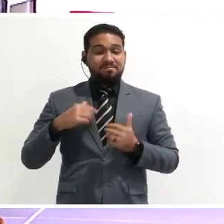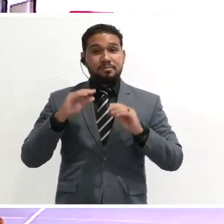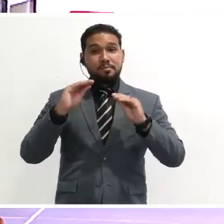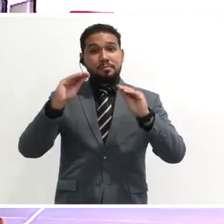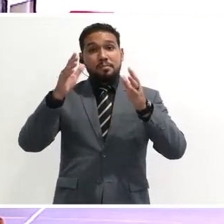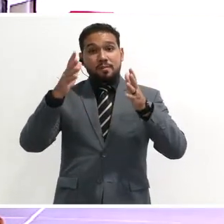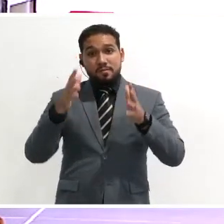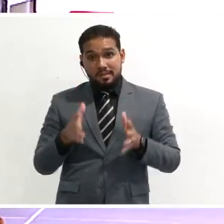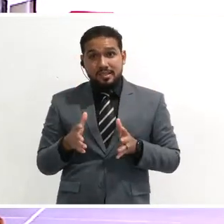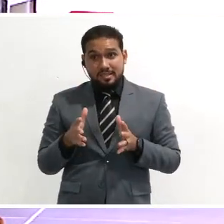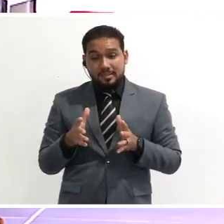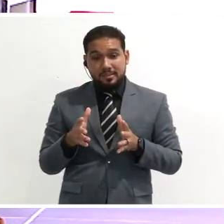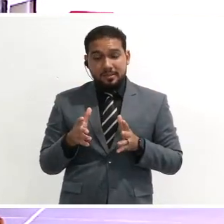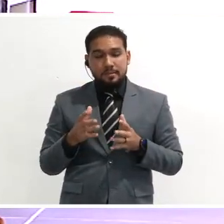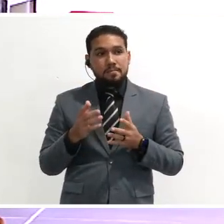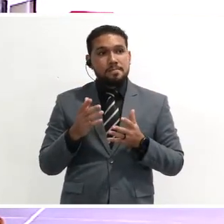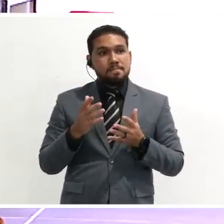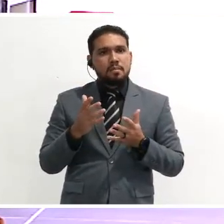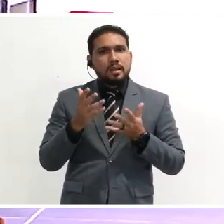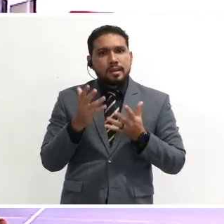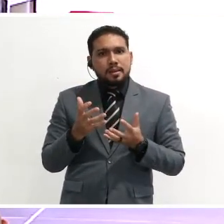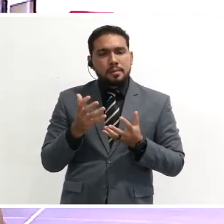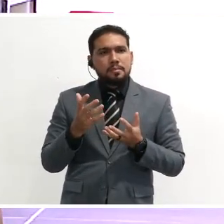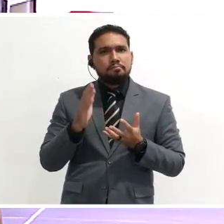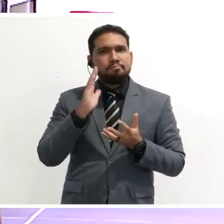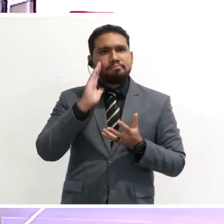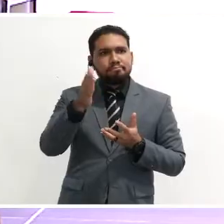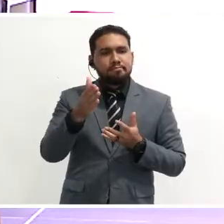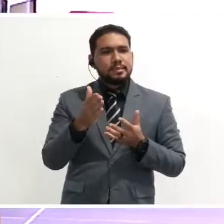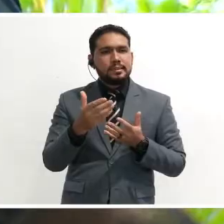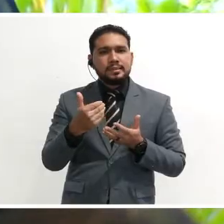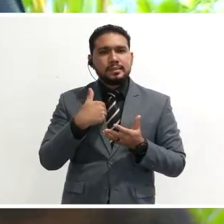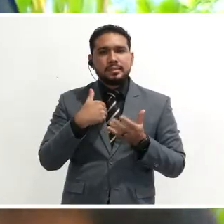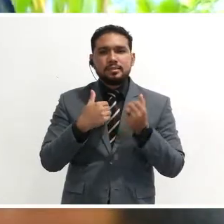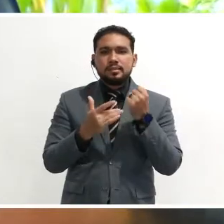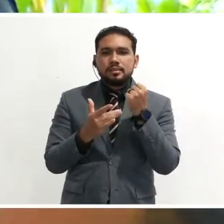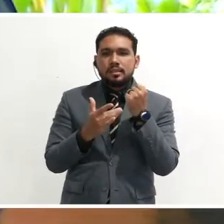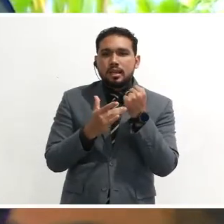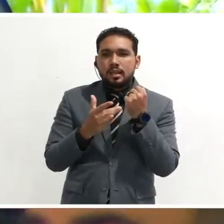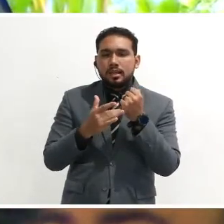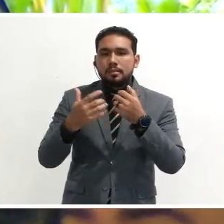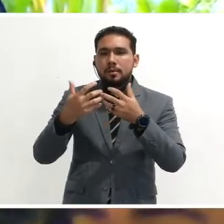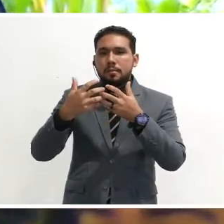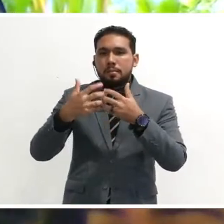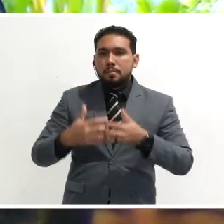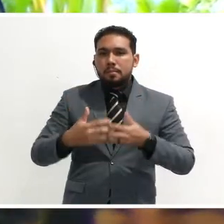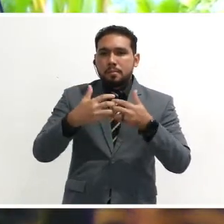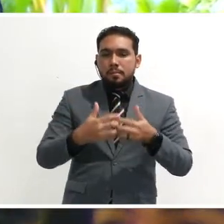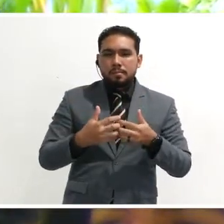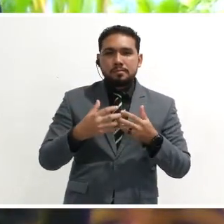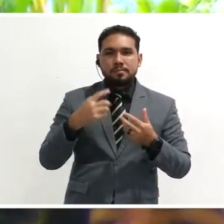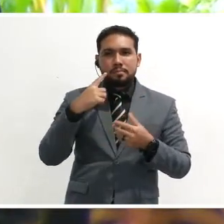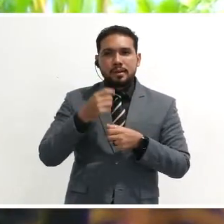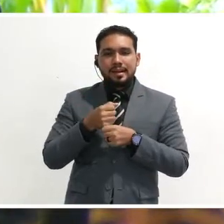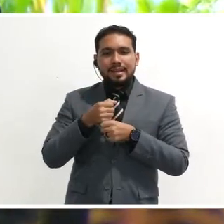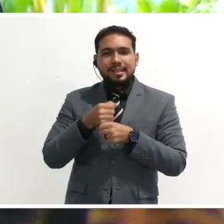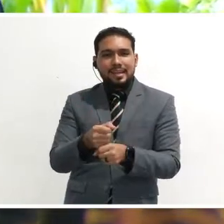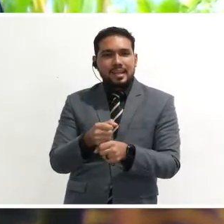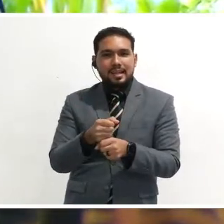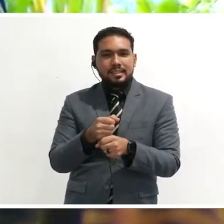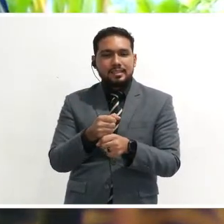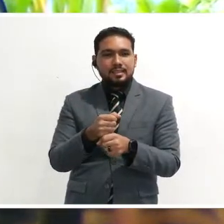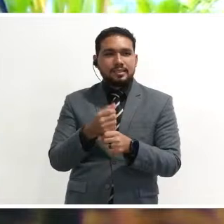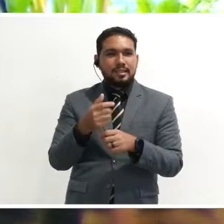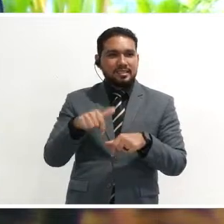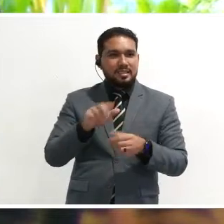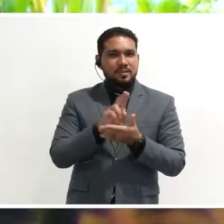tener equipos para fabricar aquí en República Dominicana, tener laboratorios en las universidades. ¿Qué usted recomendaría para